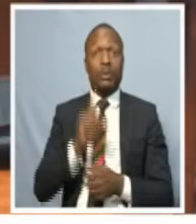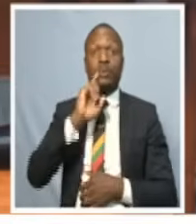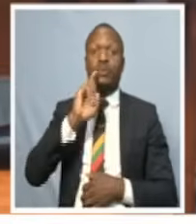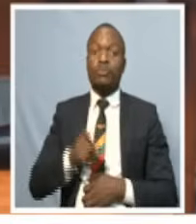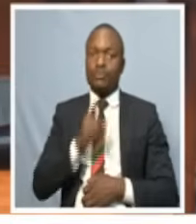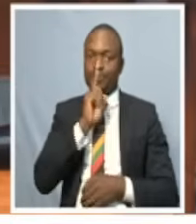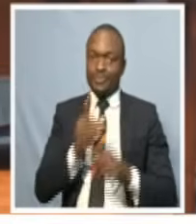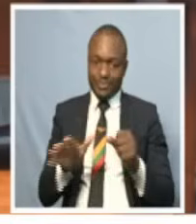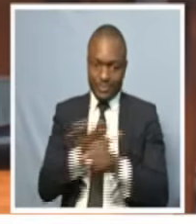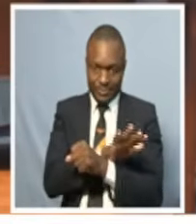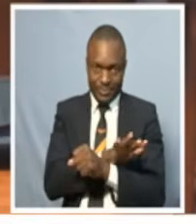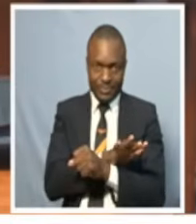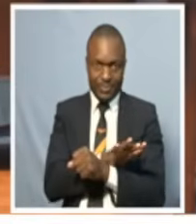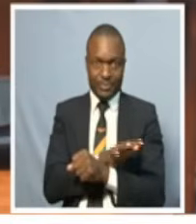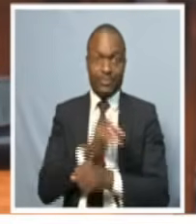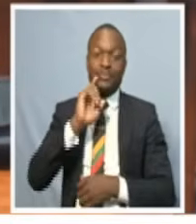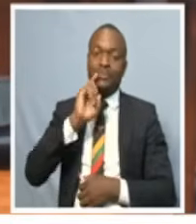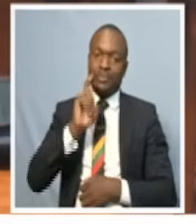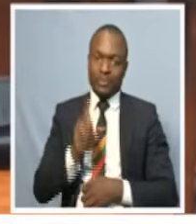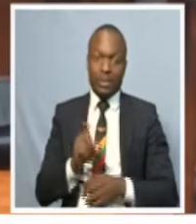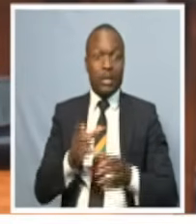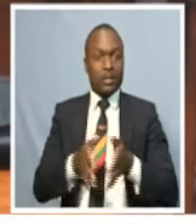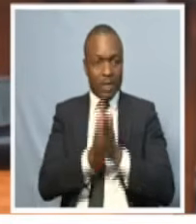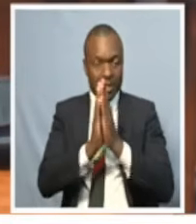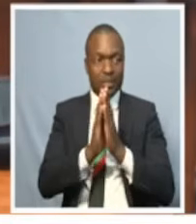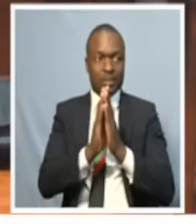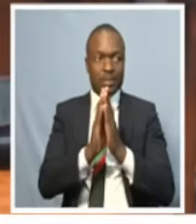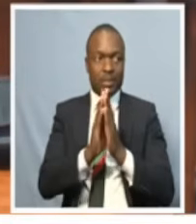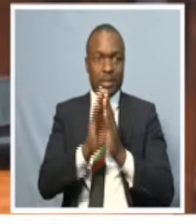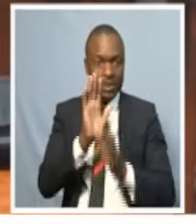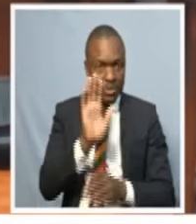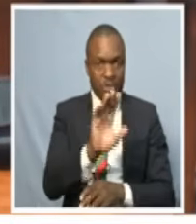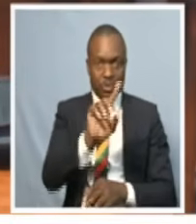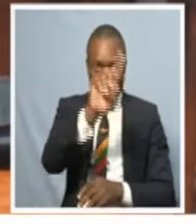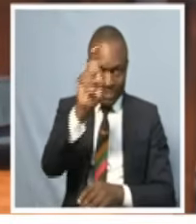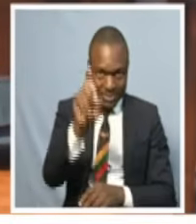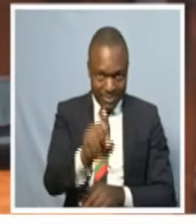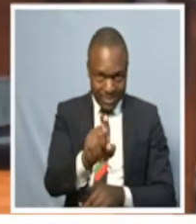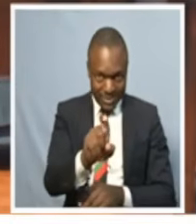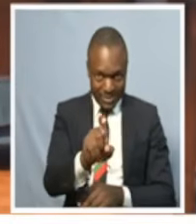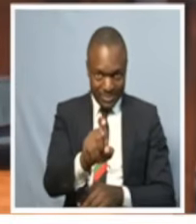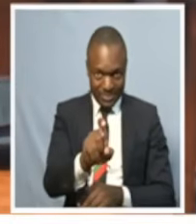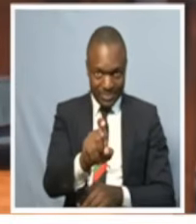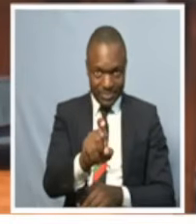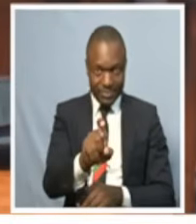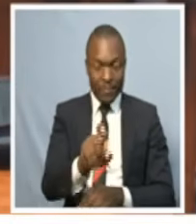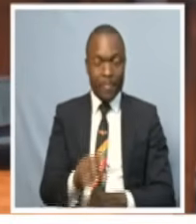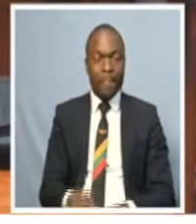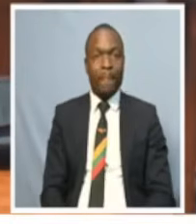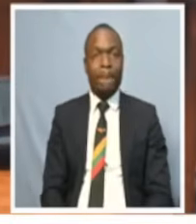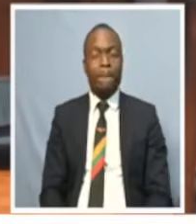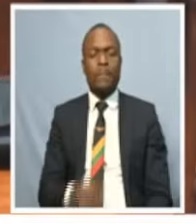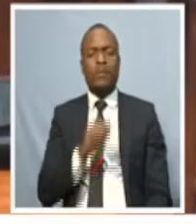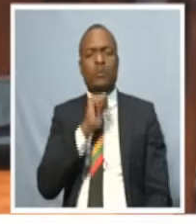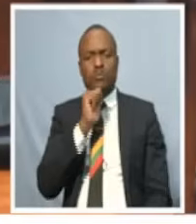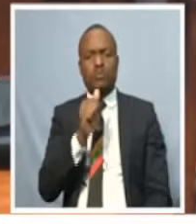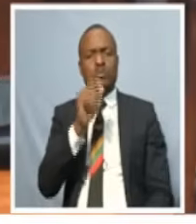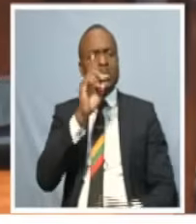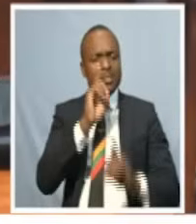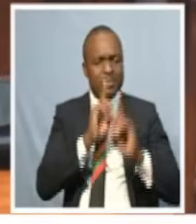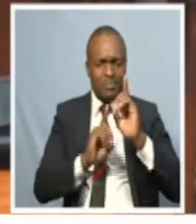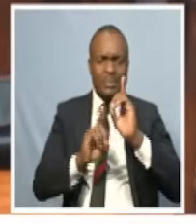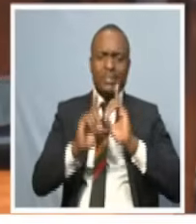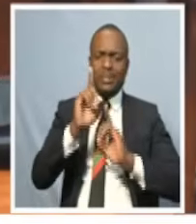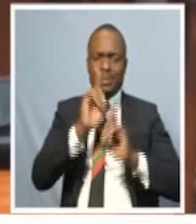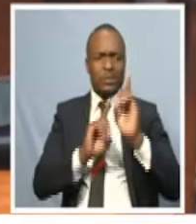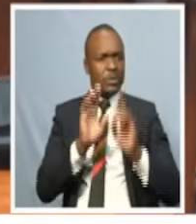factual and please ask questions on points of clarification. Don't